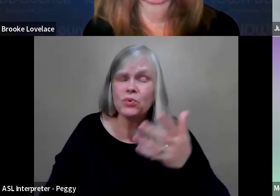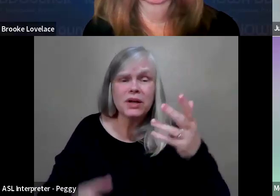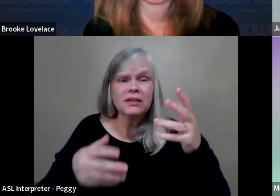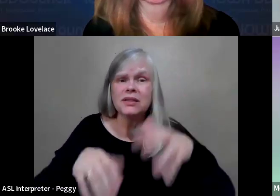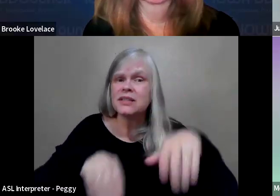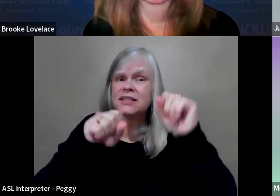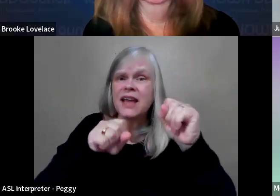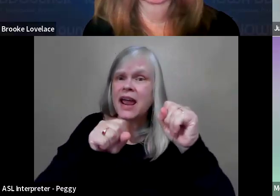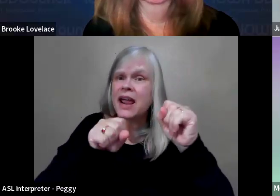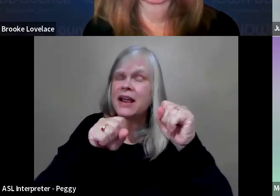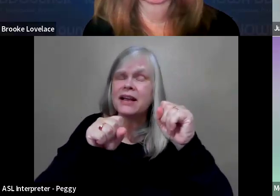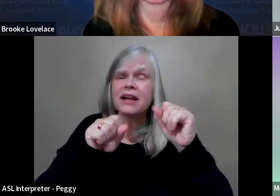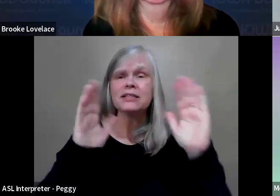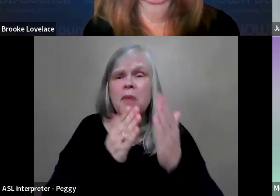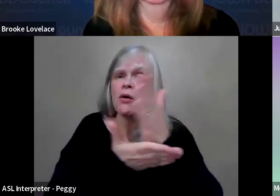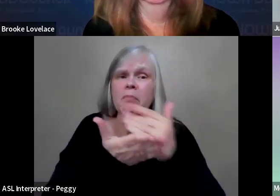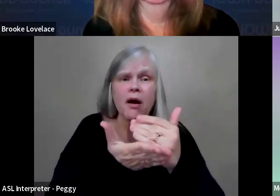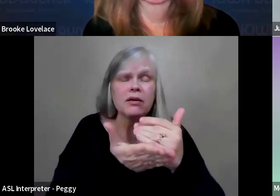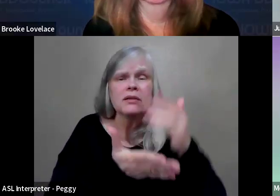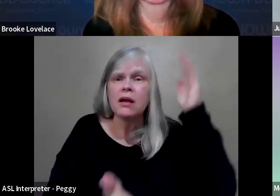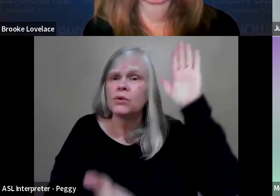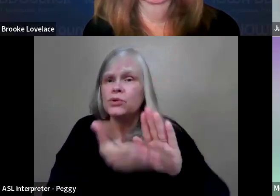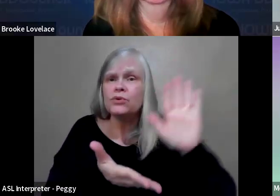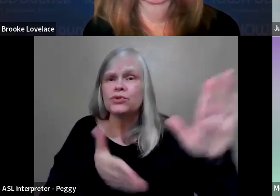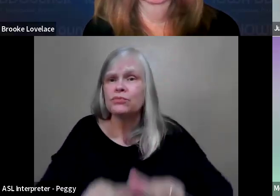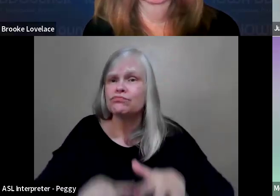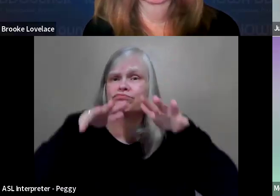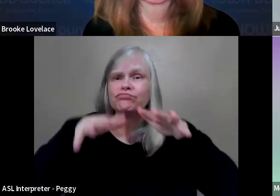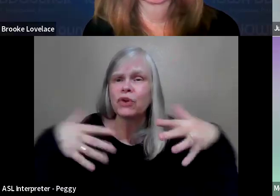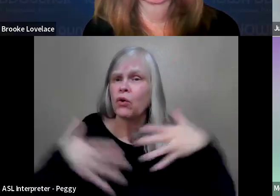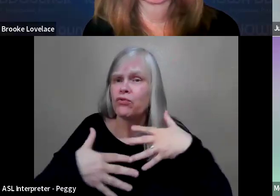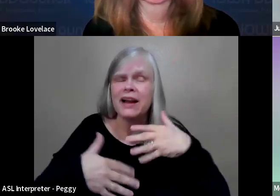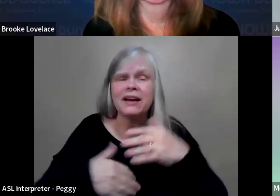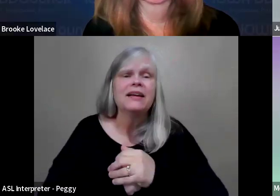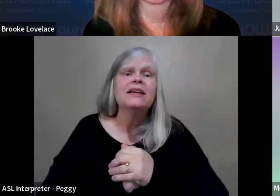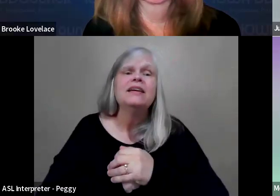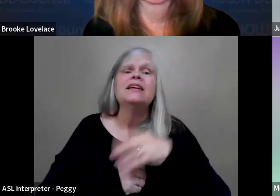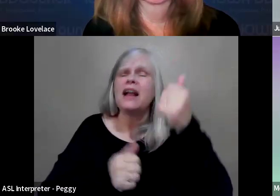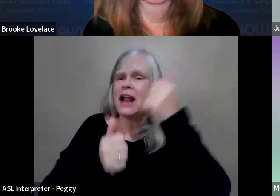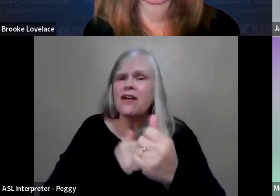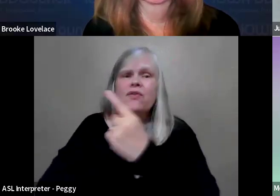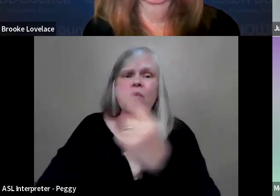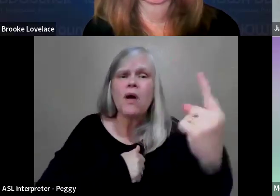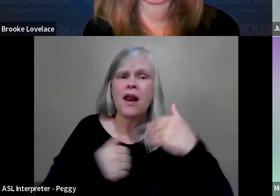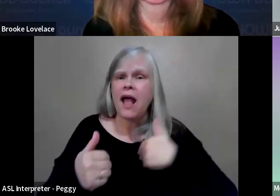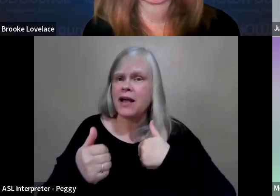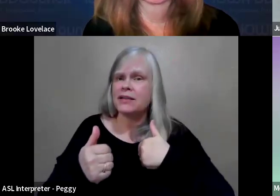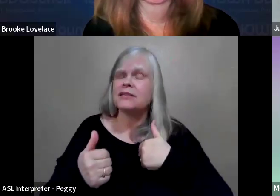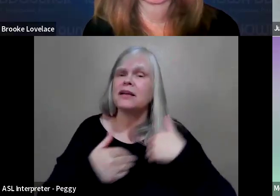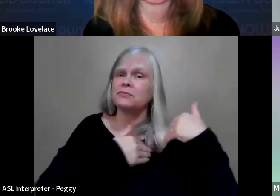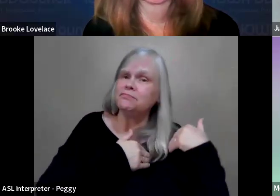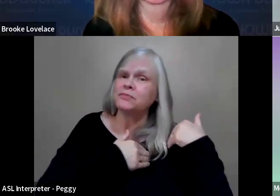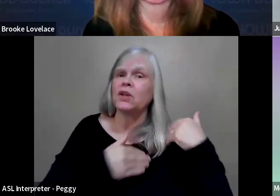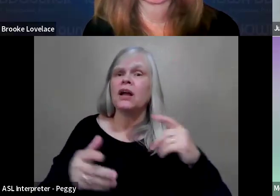world less frightening or confusing? Every single one of us has a unique part to play in the lives of people living